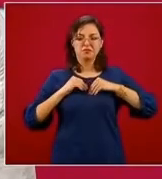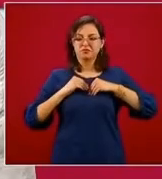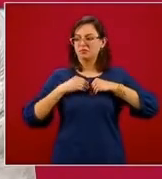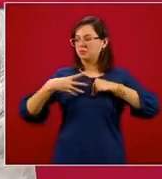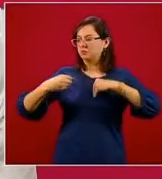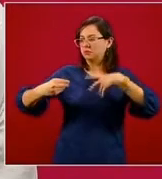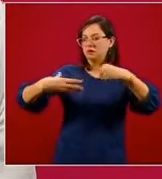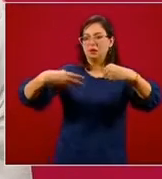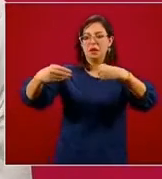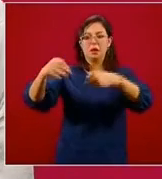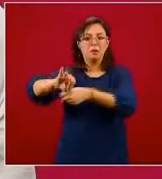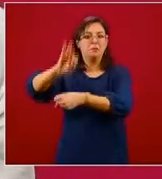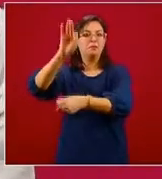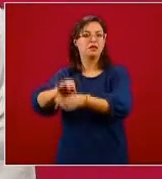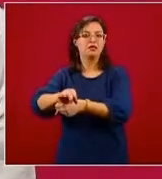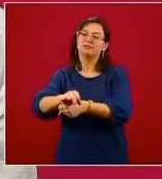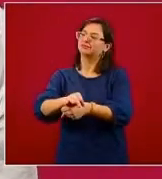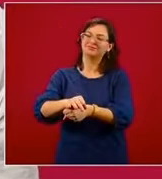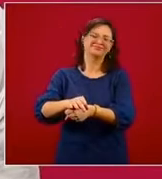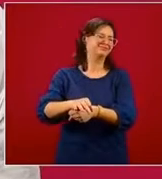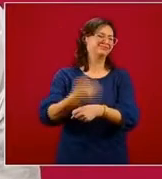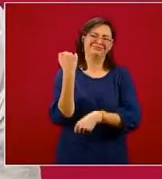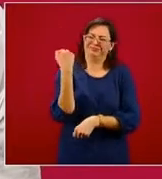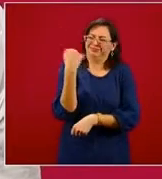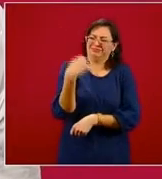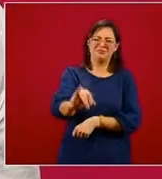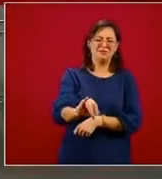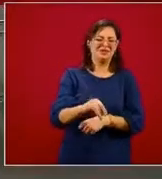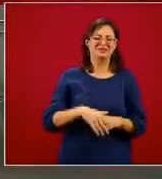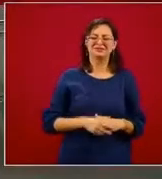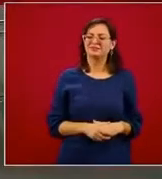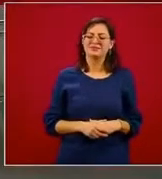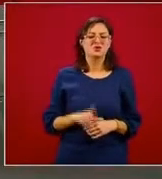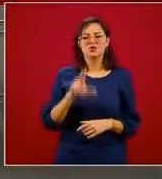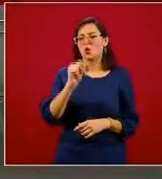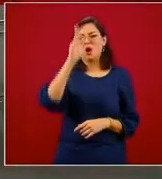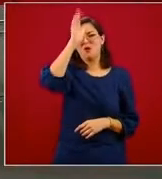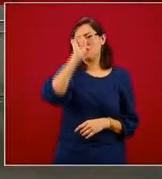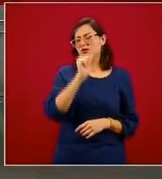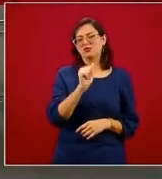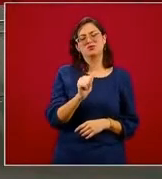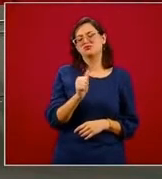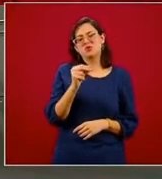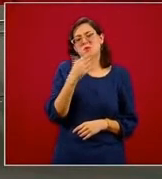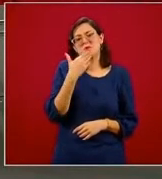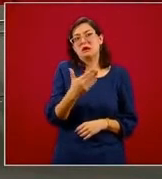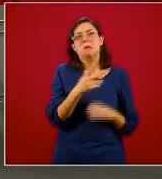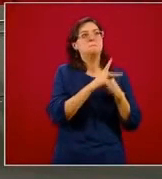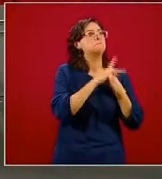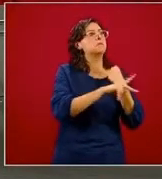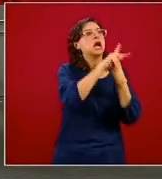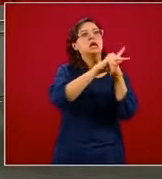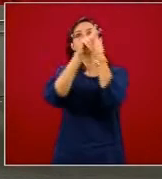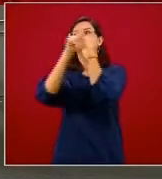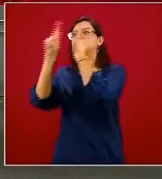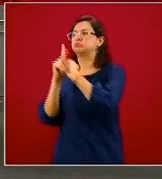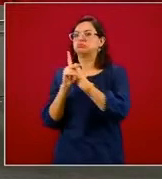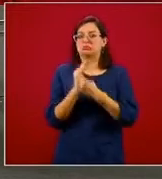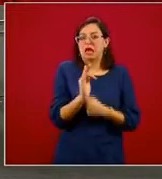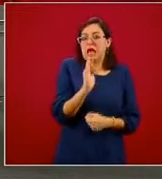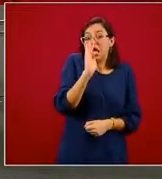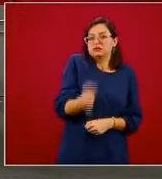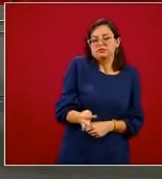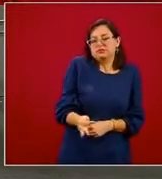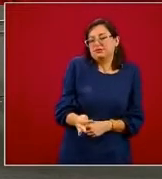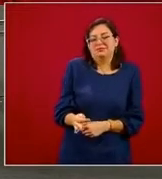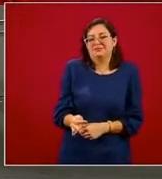un would mecanismo de deliberately try alcanzar la to inmunidad. infect Eso other es un people to get recurso que no immunity. está contemplado, no This creo que is ningún país lo just has esté nothing to do with intentando